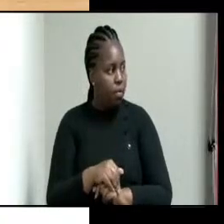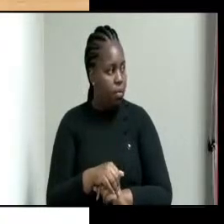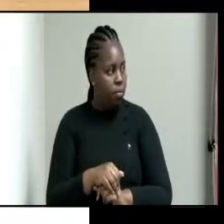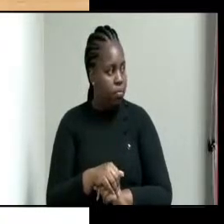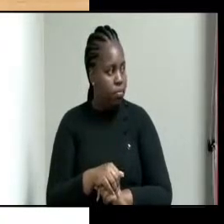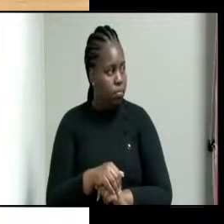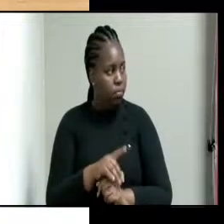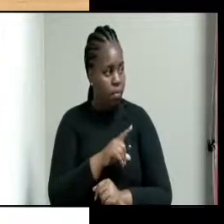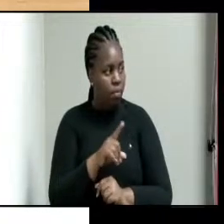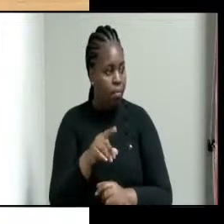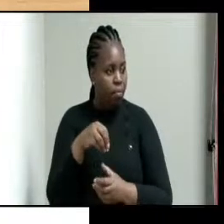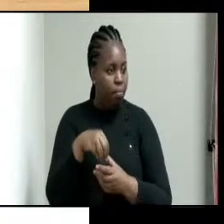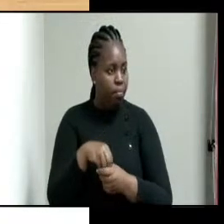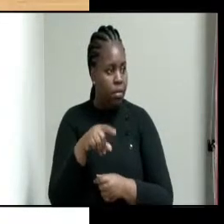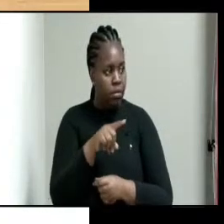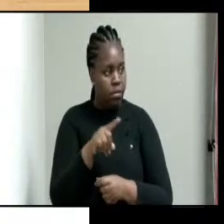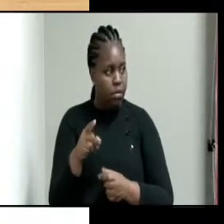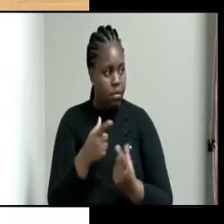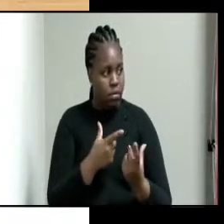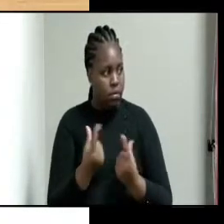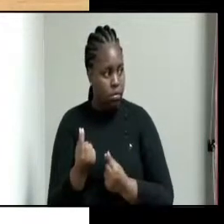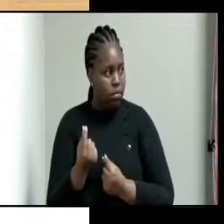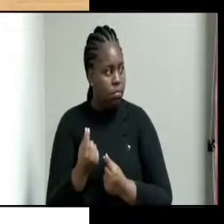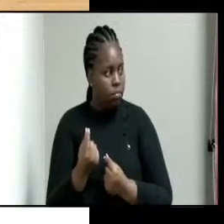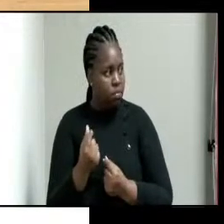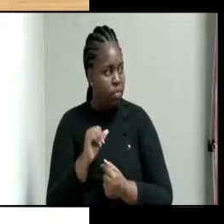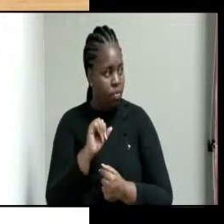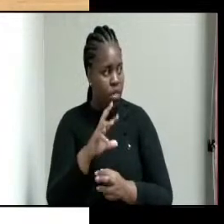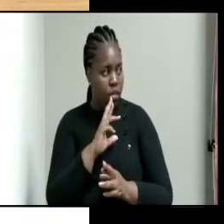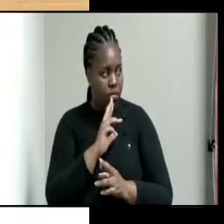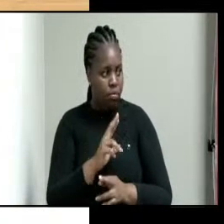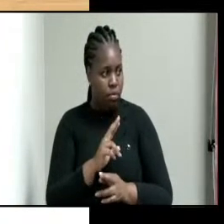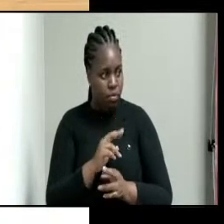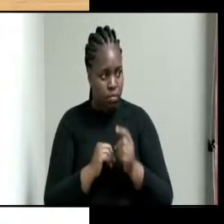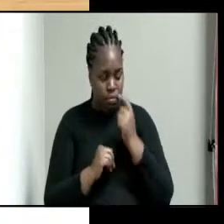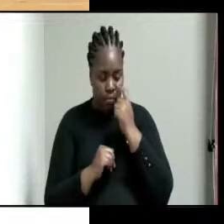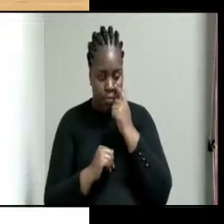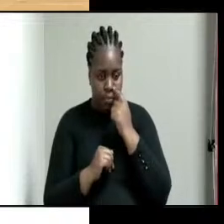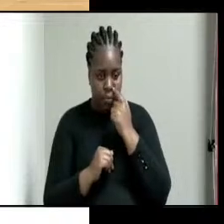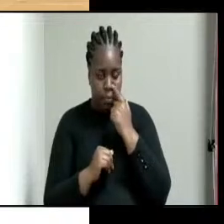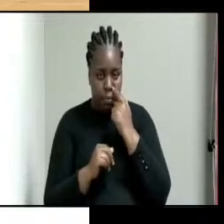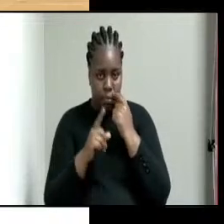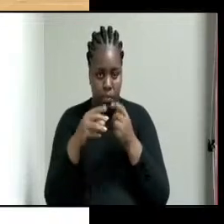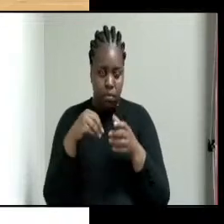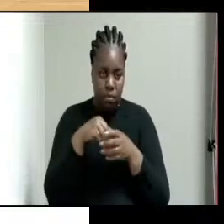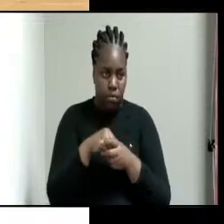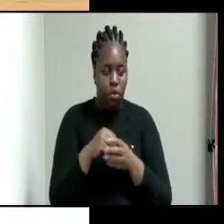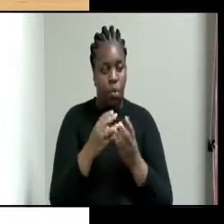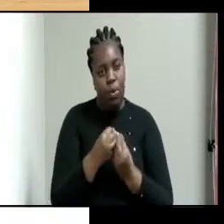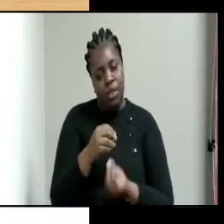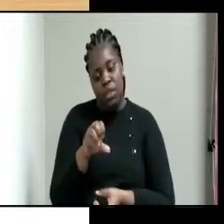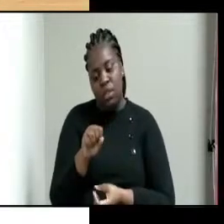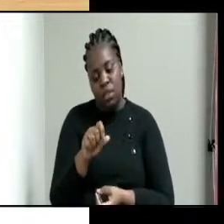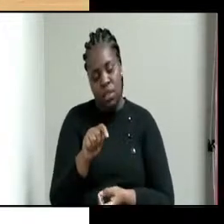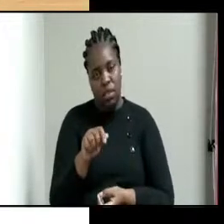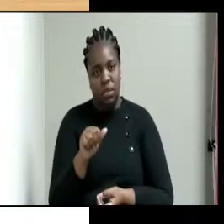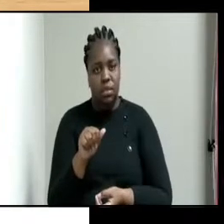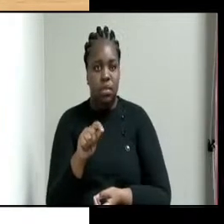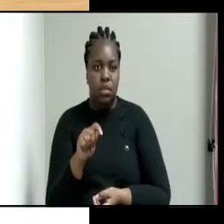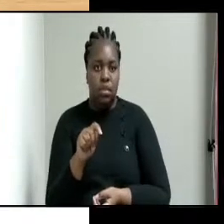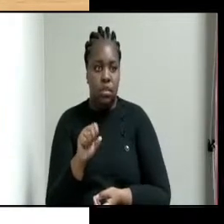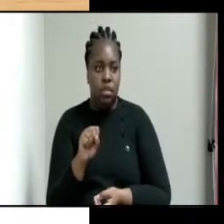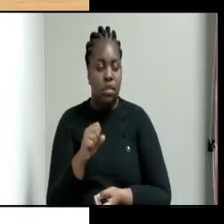the part that they took in this report in capacitating Stats SA with regards to